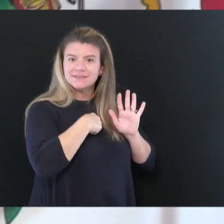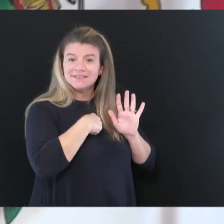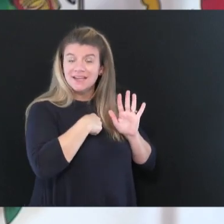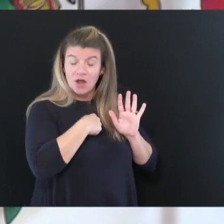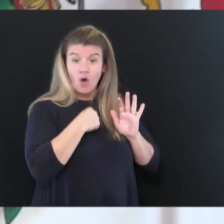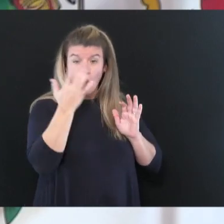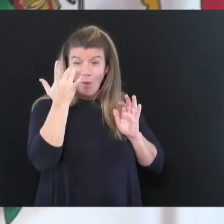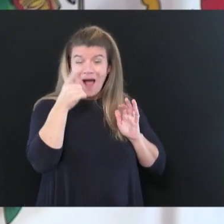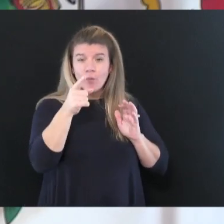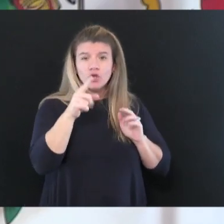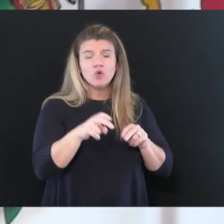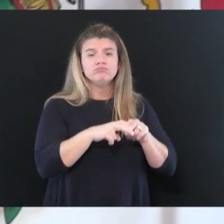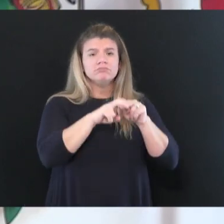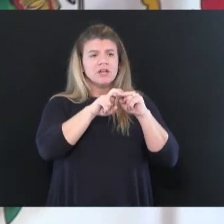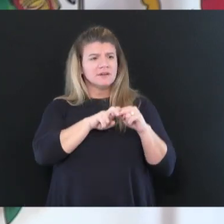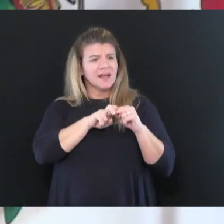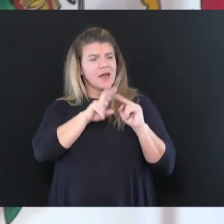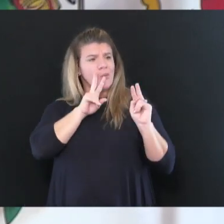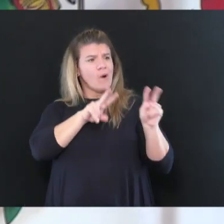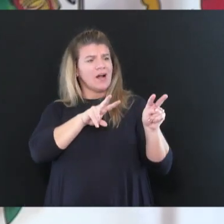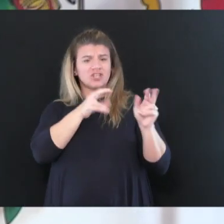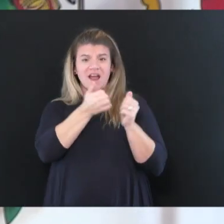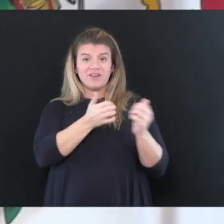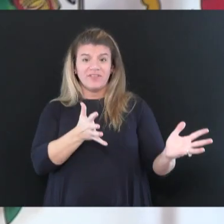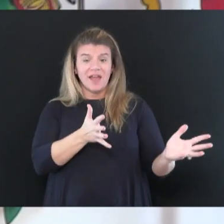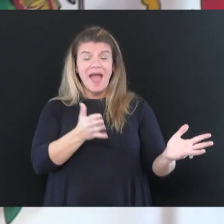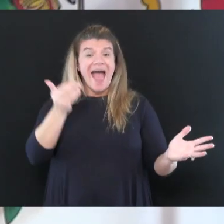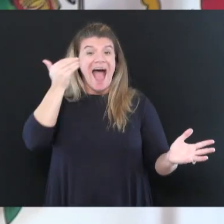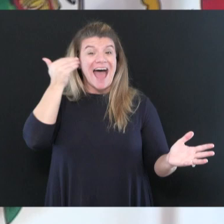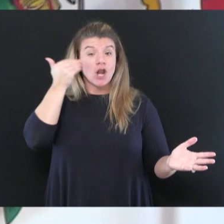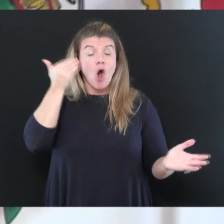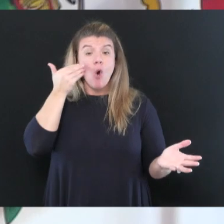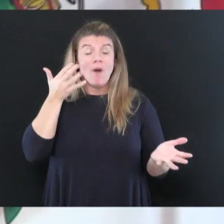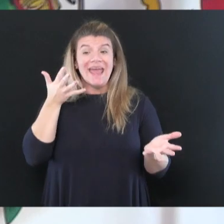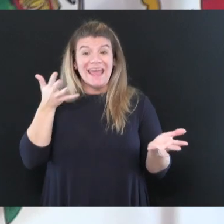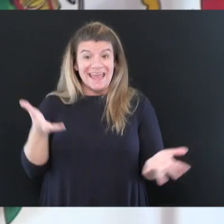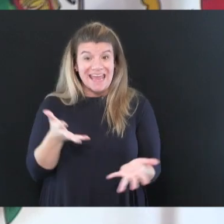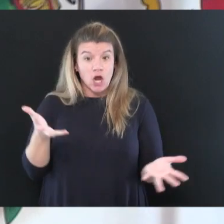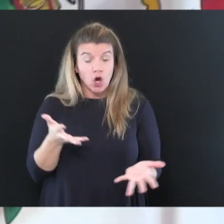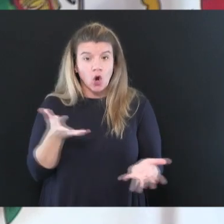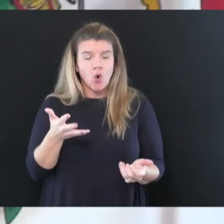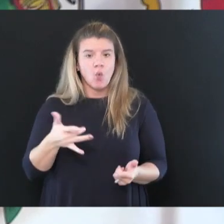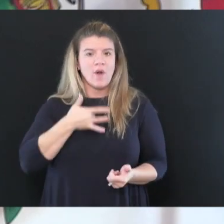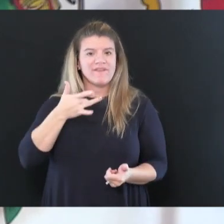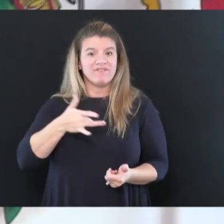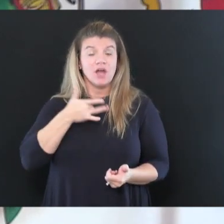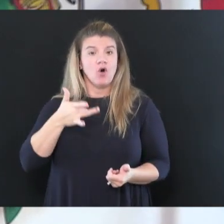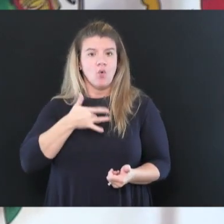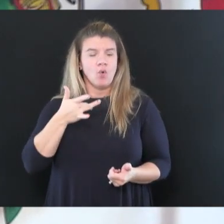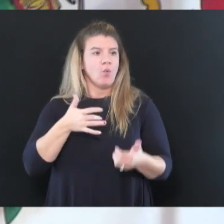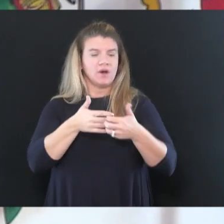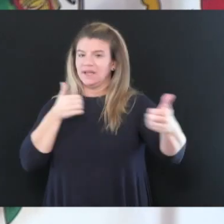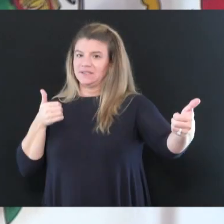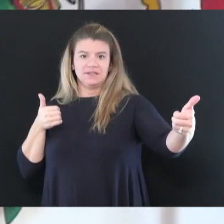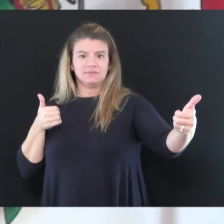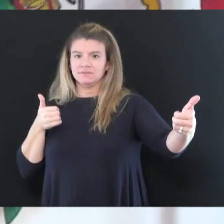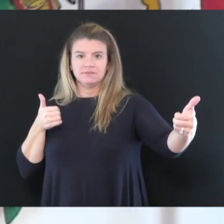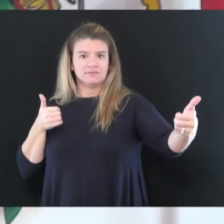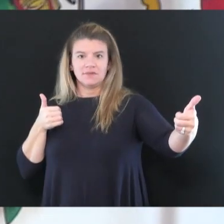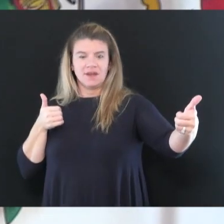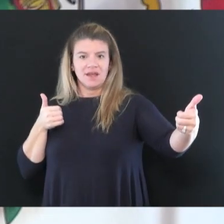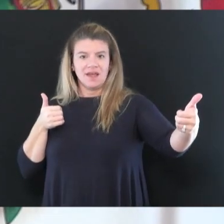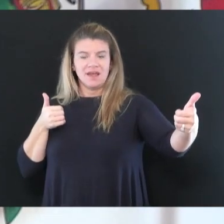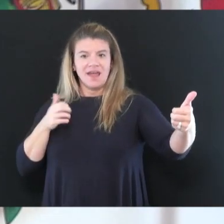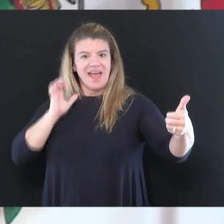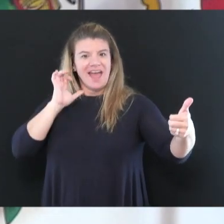step back and look at it, I know we feel like, we're distanced in West Virginia. And so that's really given us